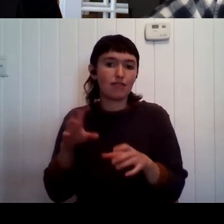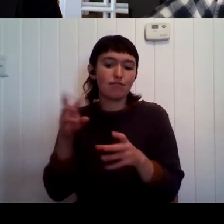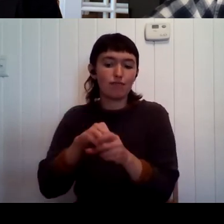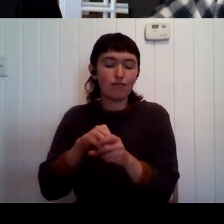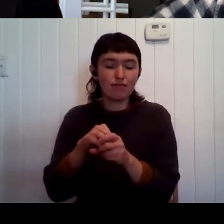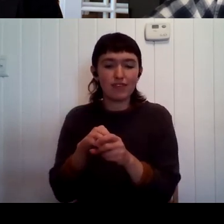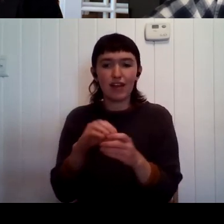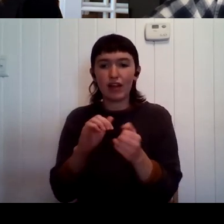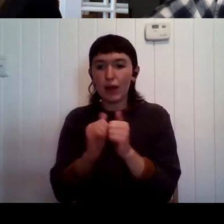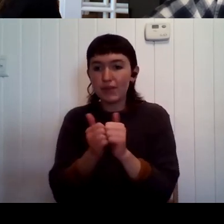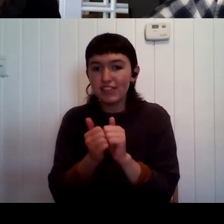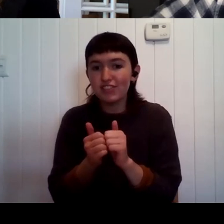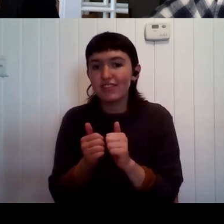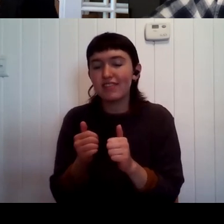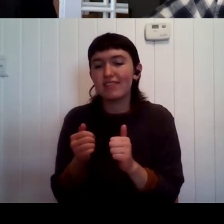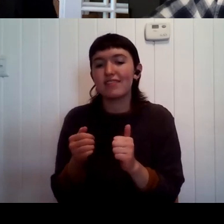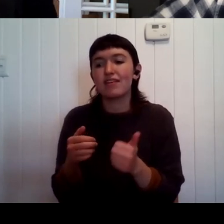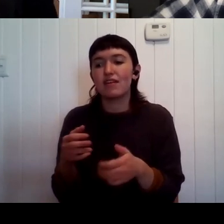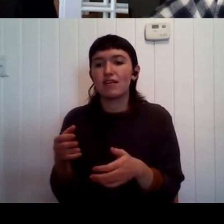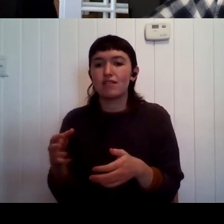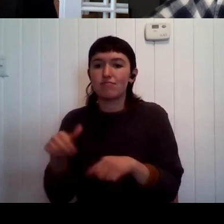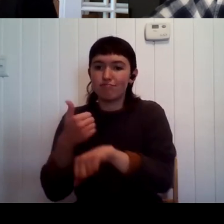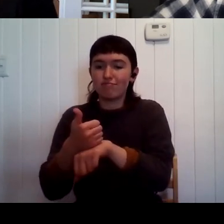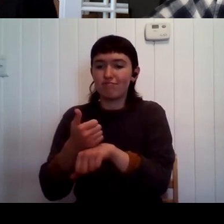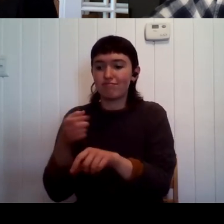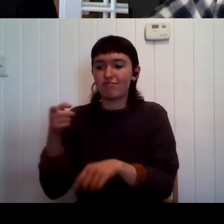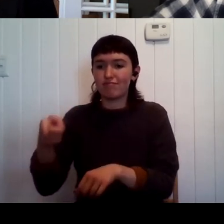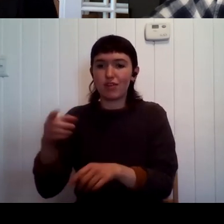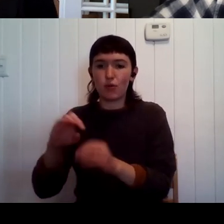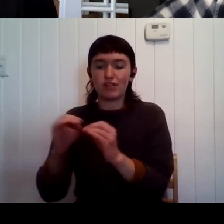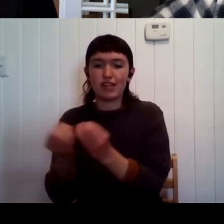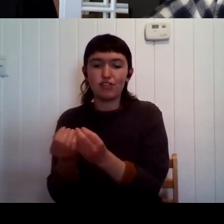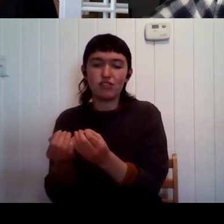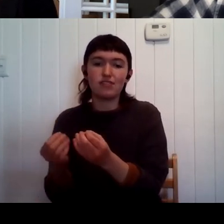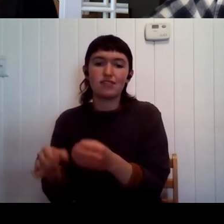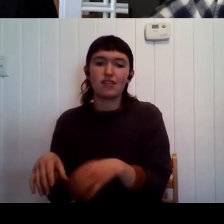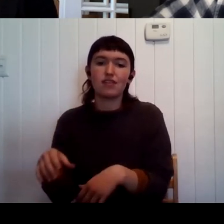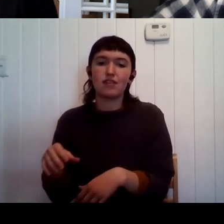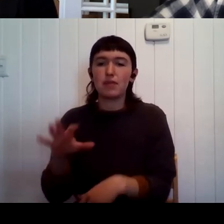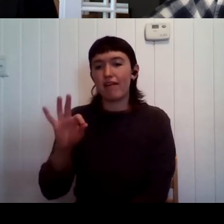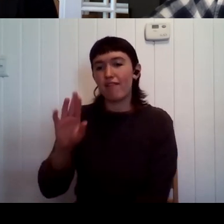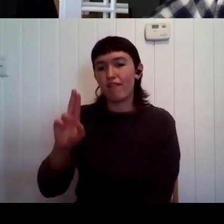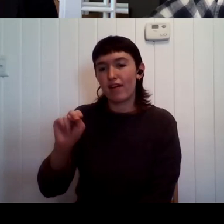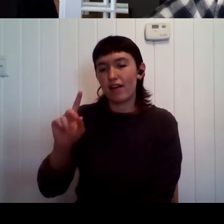are brought about by these organizations. Sometimes there are fundraising events, things like that.